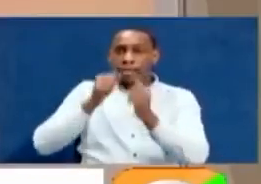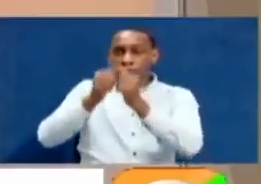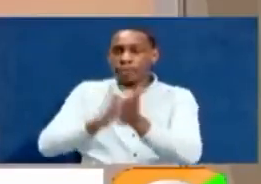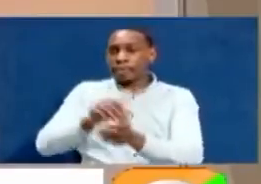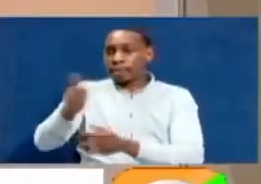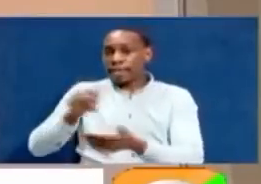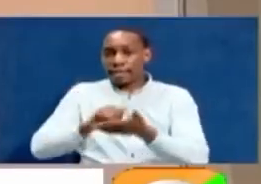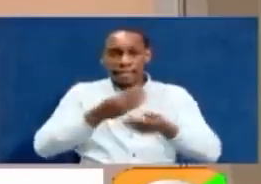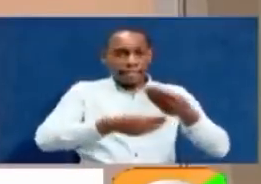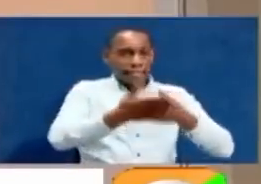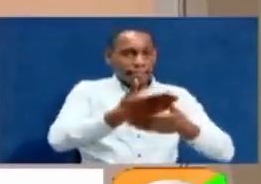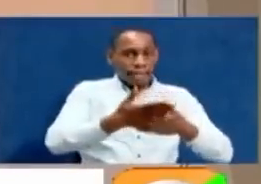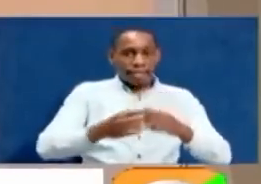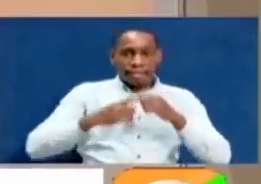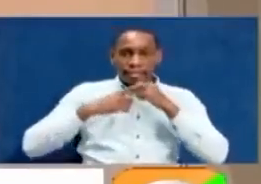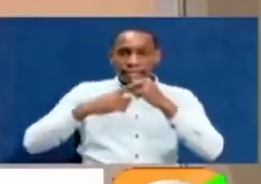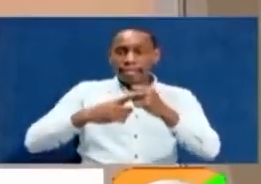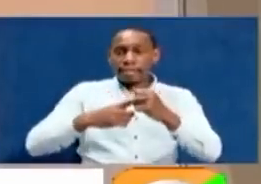alongside others to supply